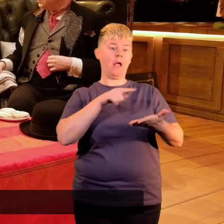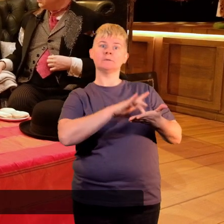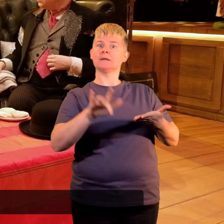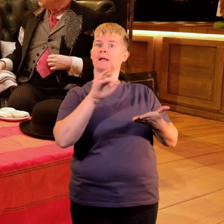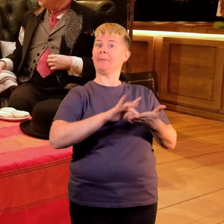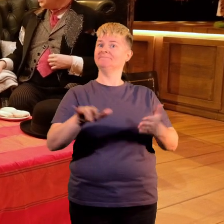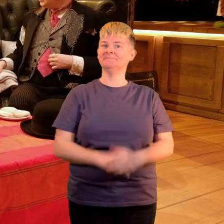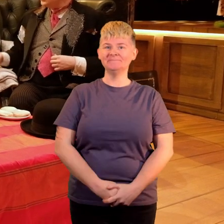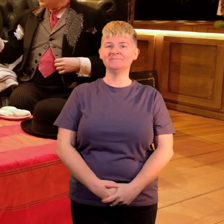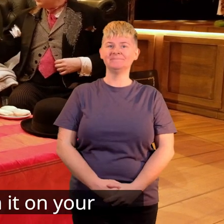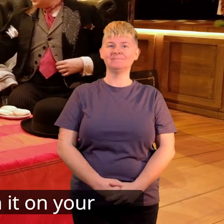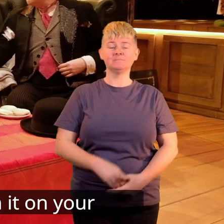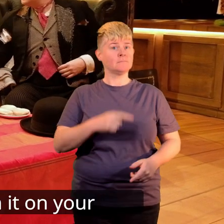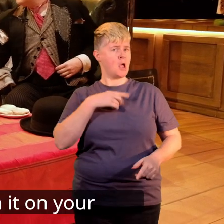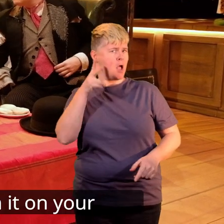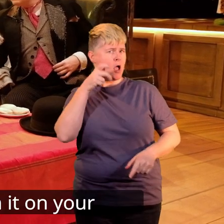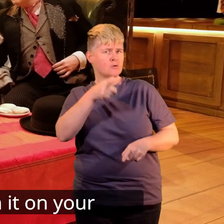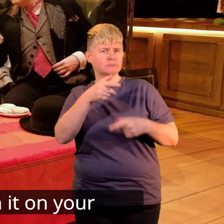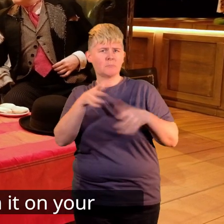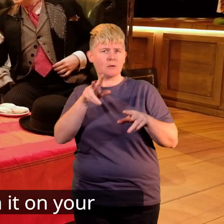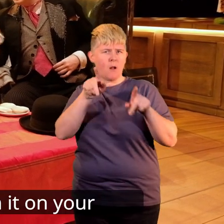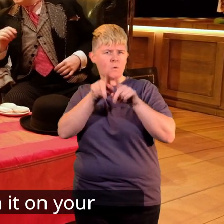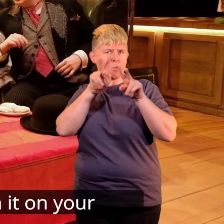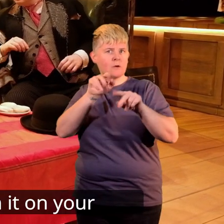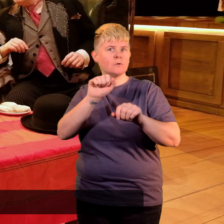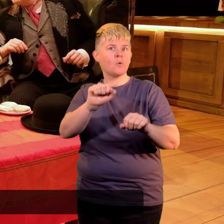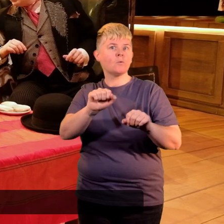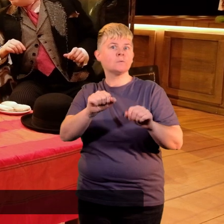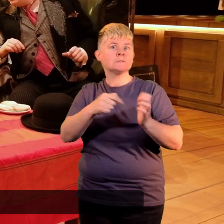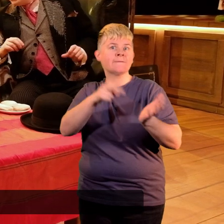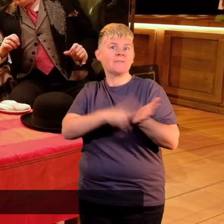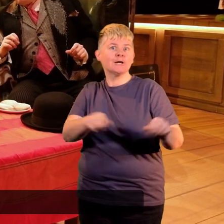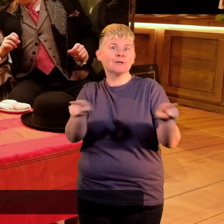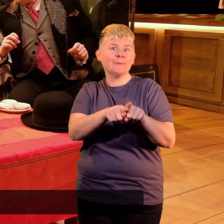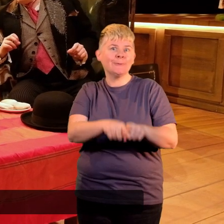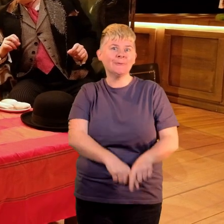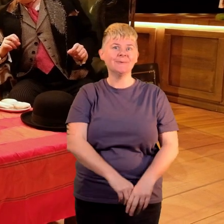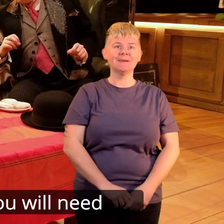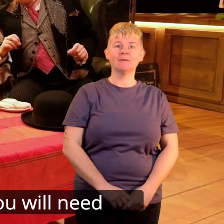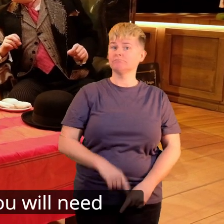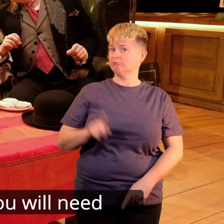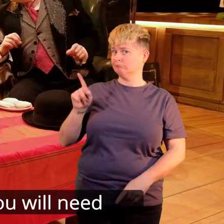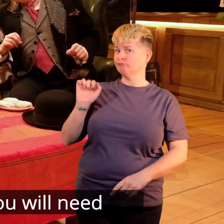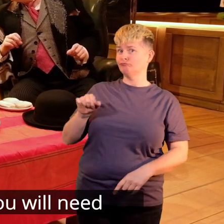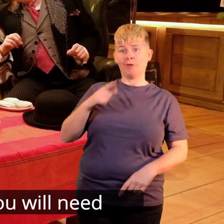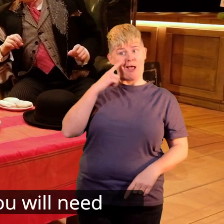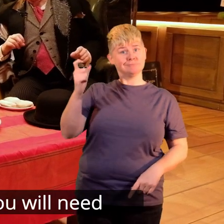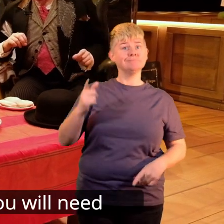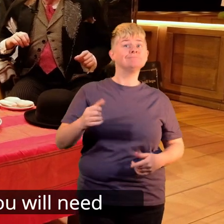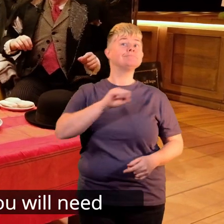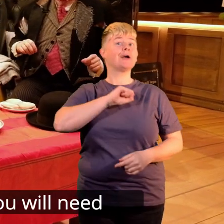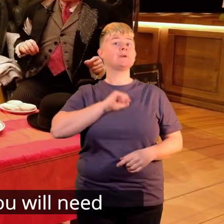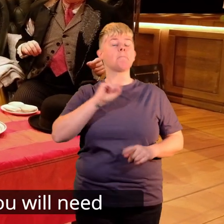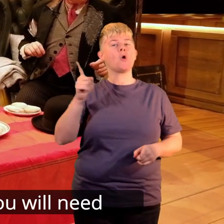or a tablet. Well, I've heard you can also watch it on your television, too. That you can, Broderick,